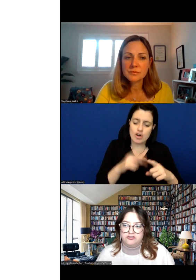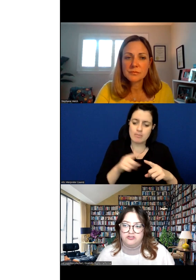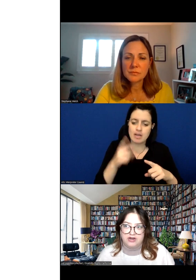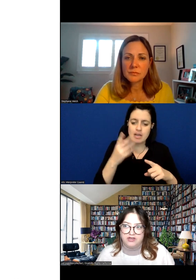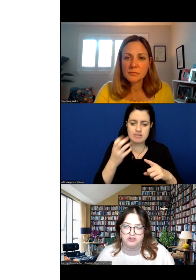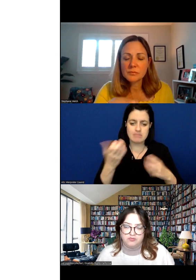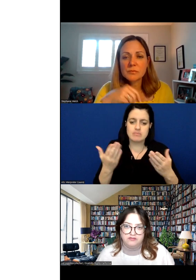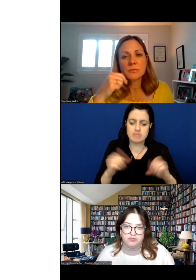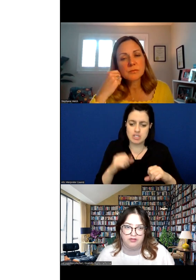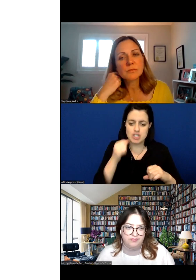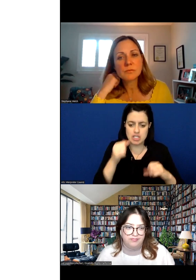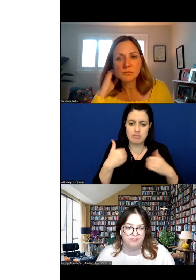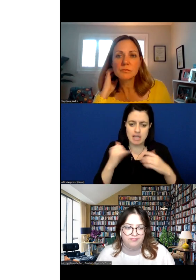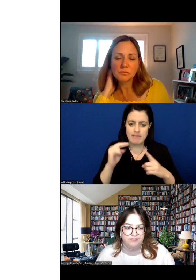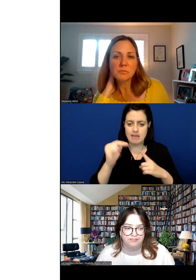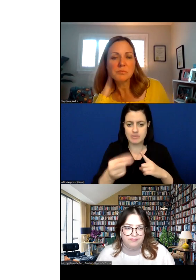potentially she would have that perspective as well.